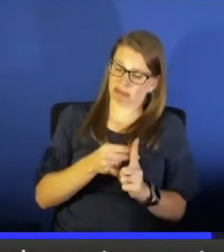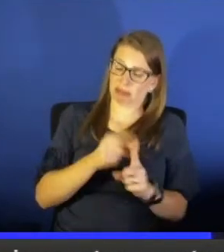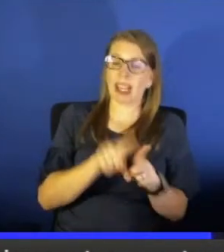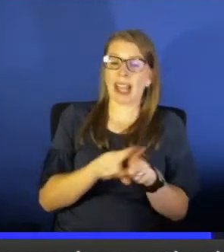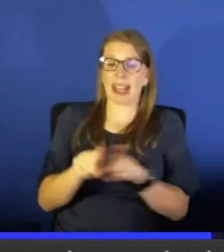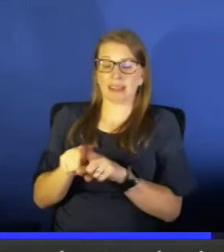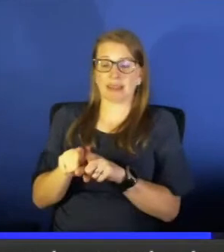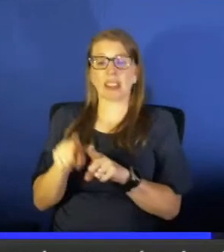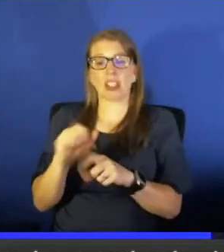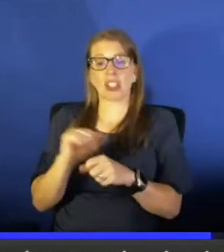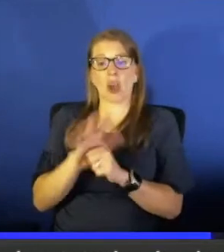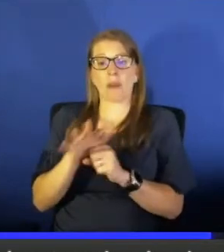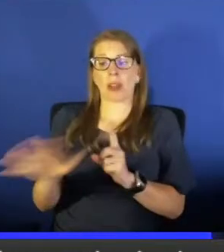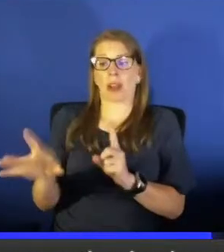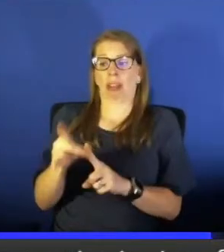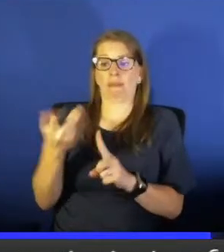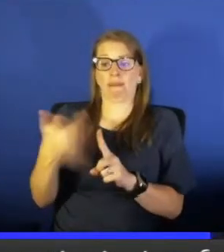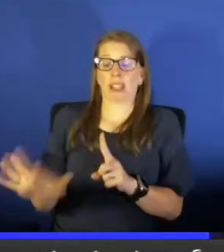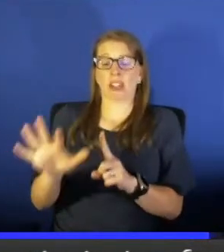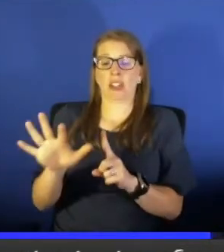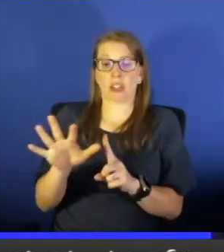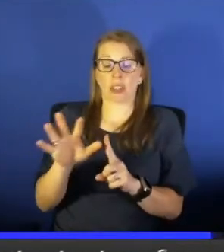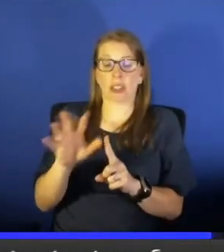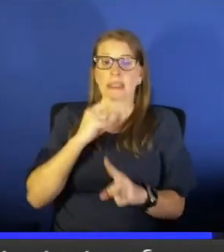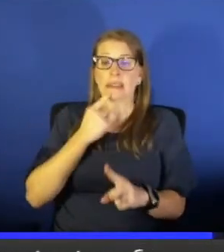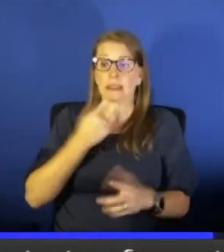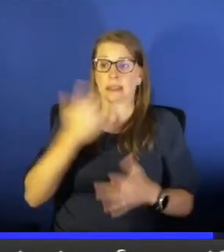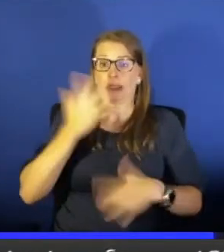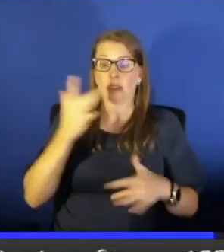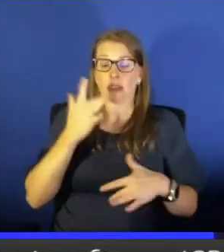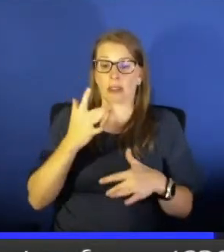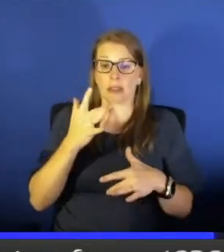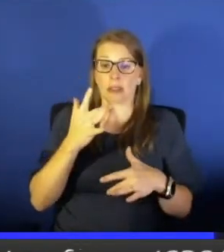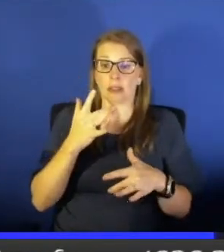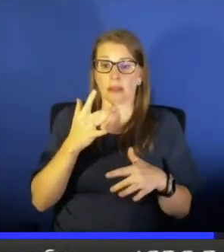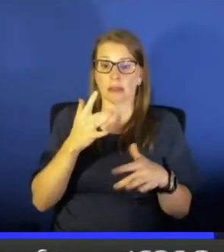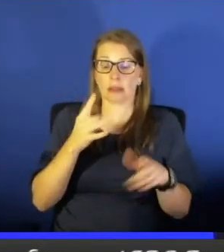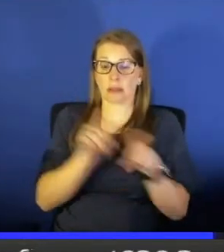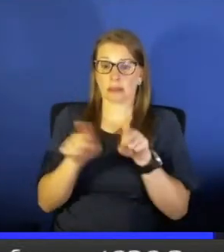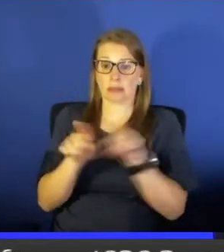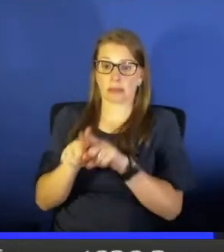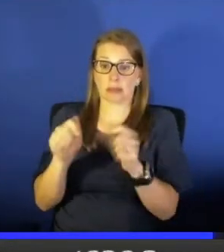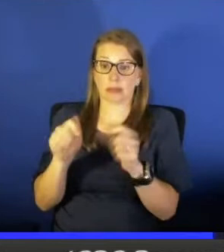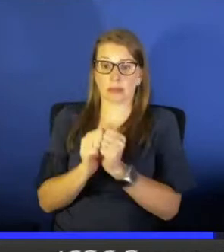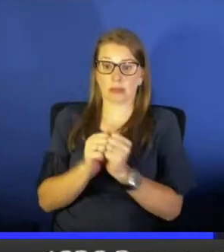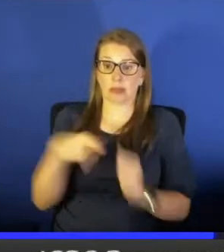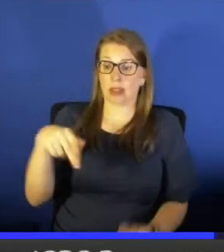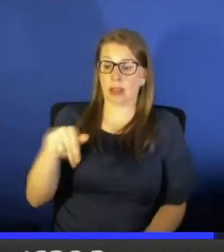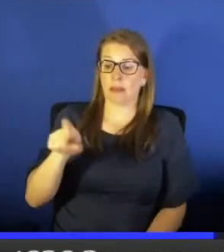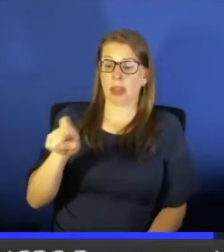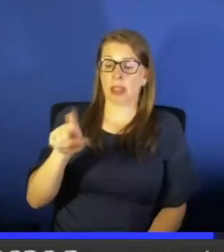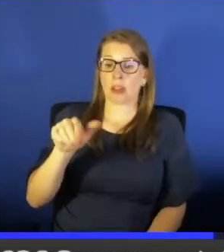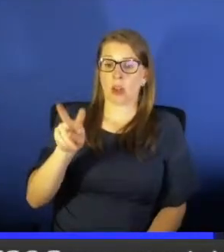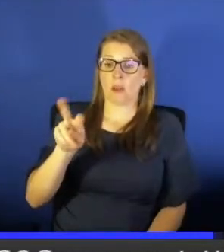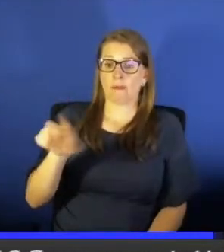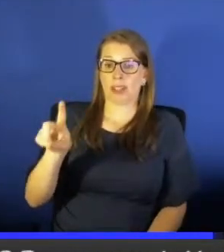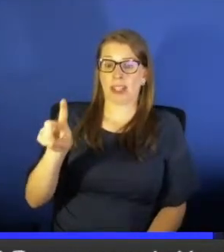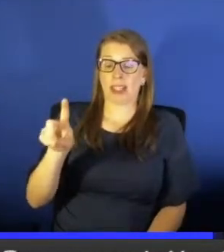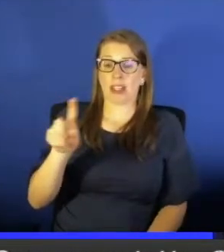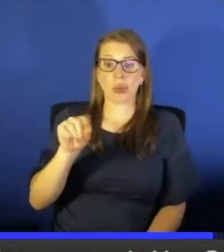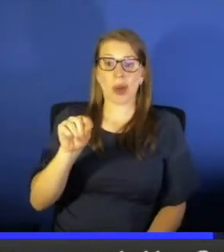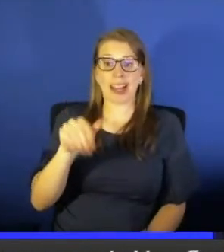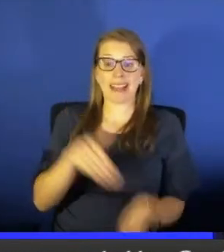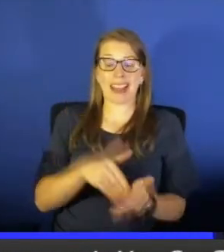see the same severity of illness along, I think, with help, as you mentioned the other day, Hawk, Paxlovid makes a big difference. And there's 20,000 scripts